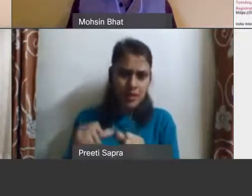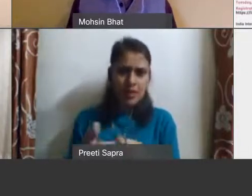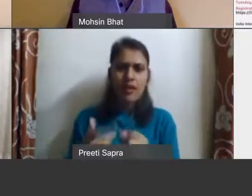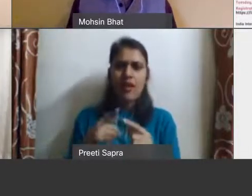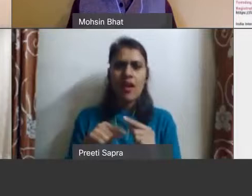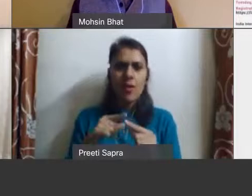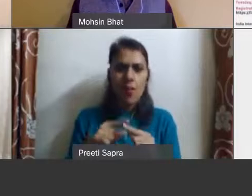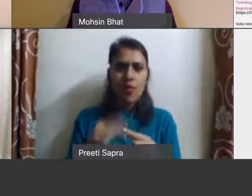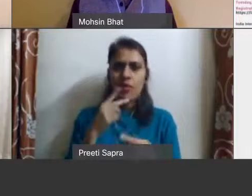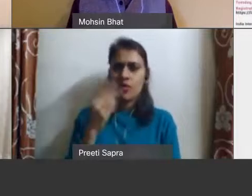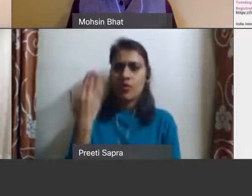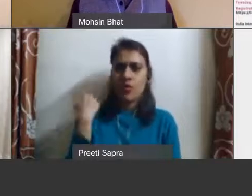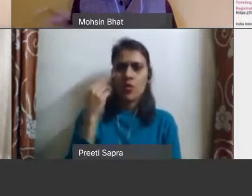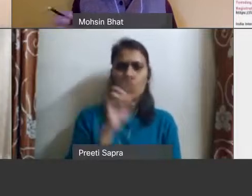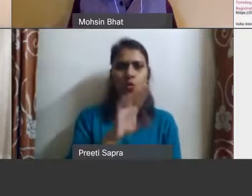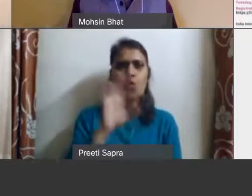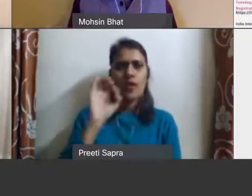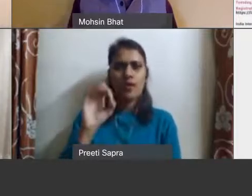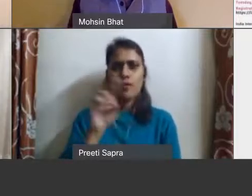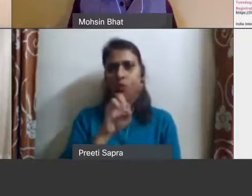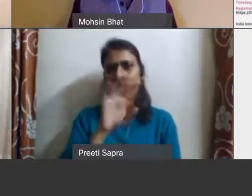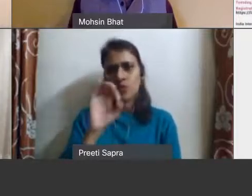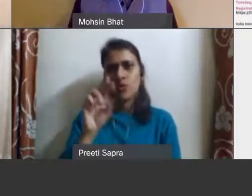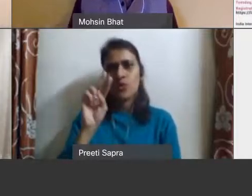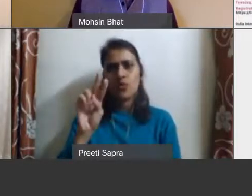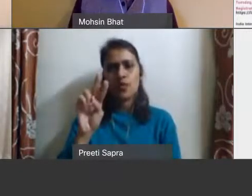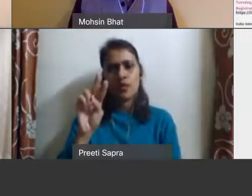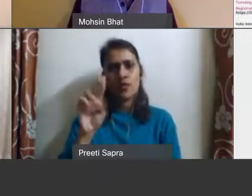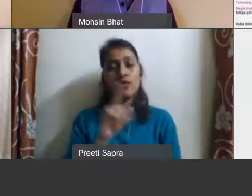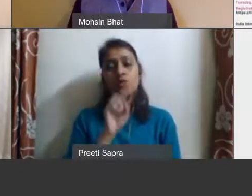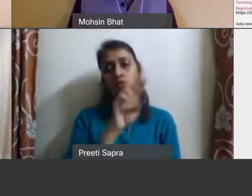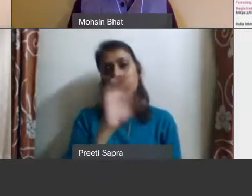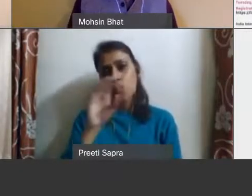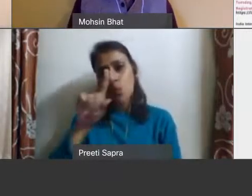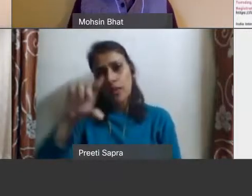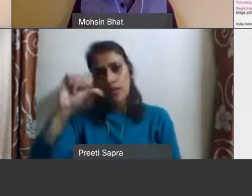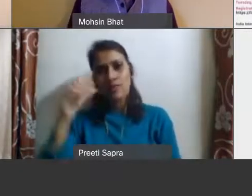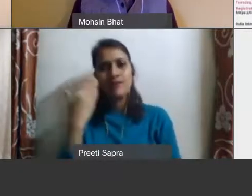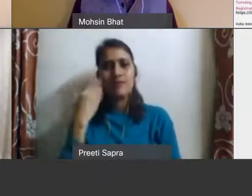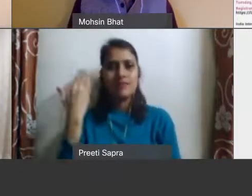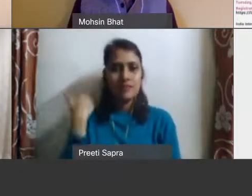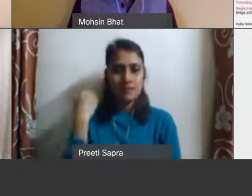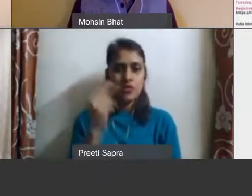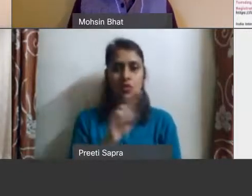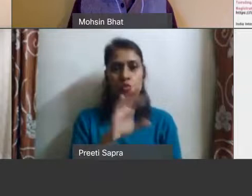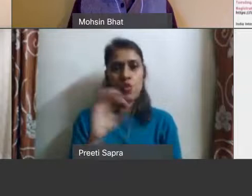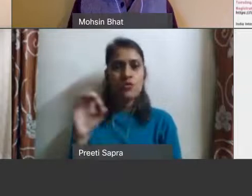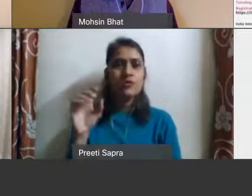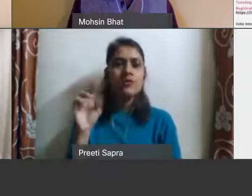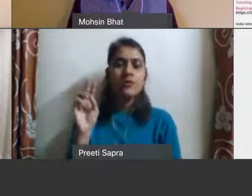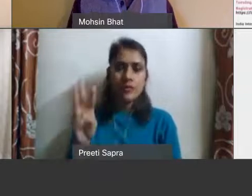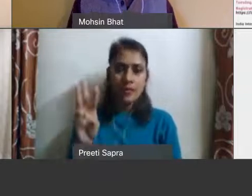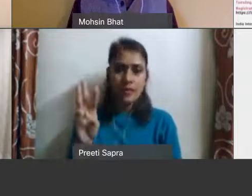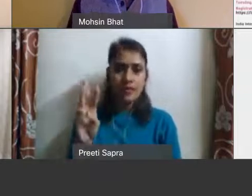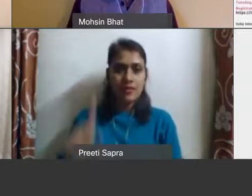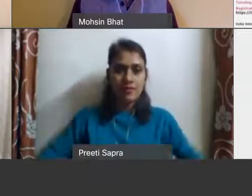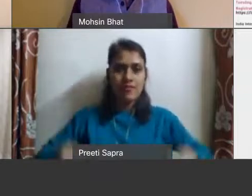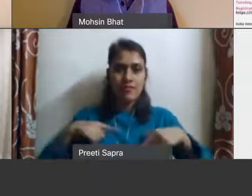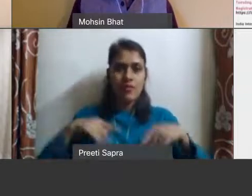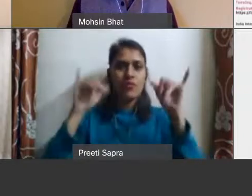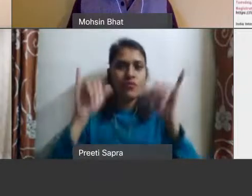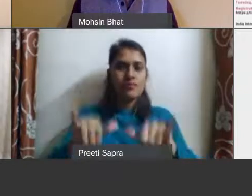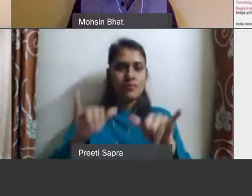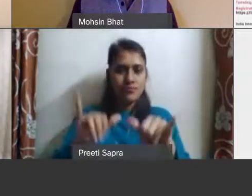that happened in 2019, but particularly, for instance, in relationship with the 2003 Citizenship Amendment. The